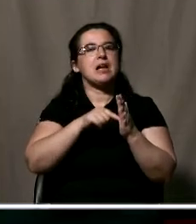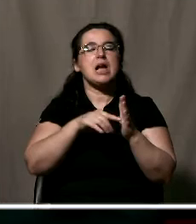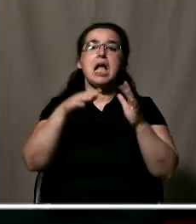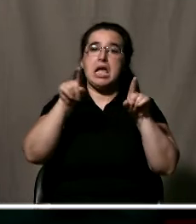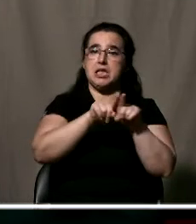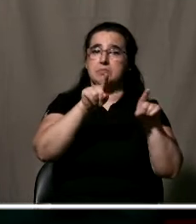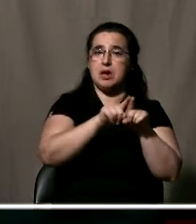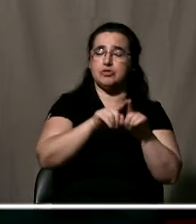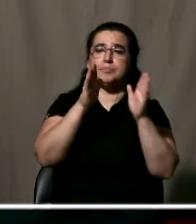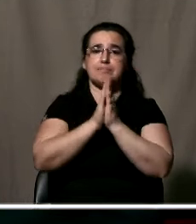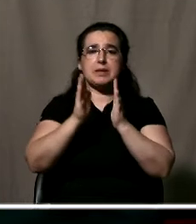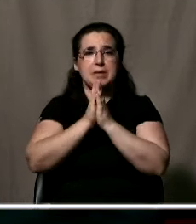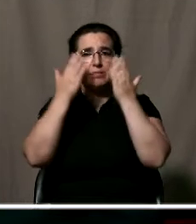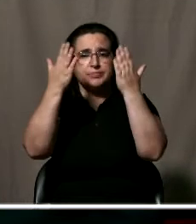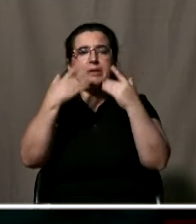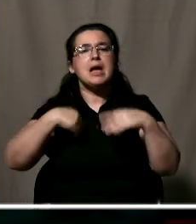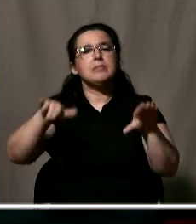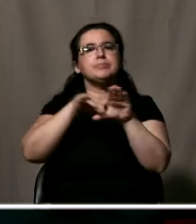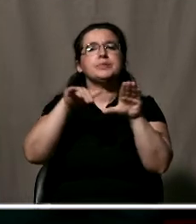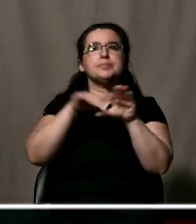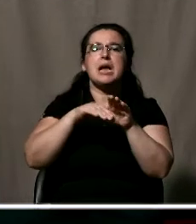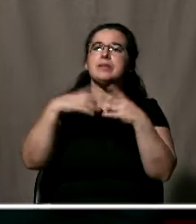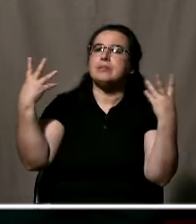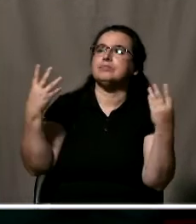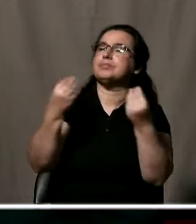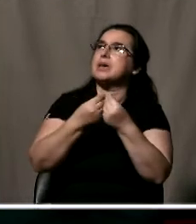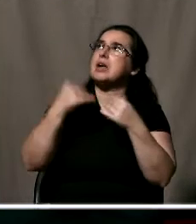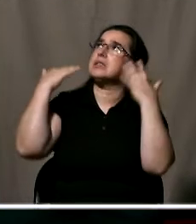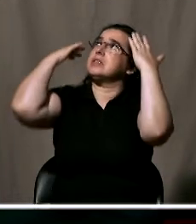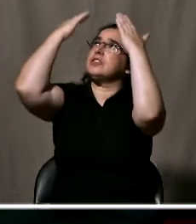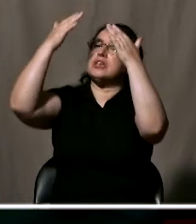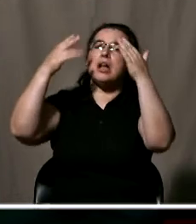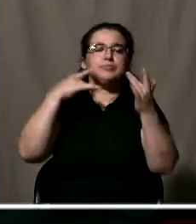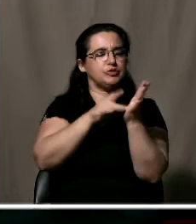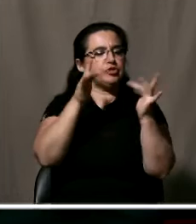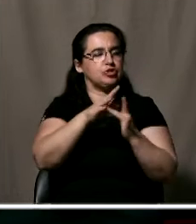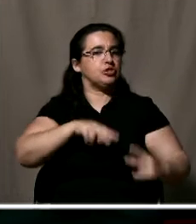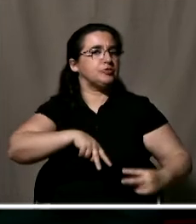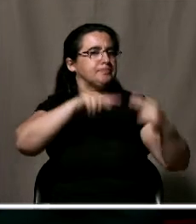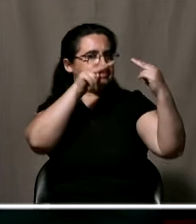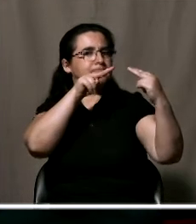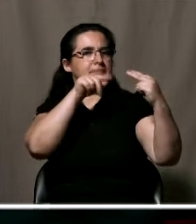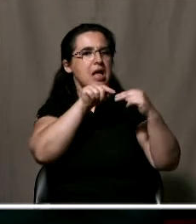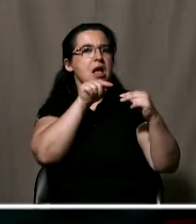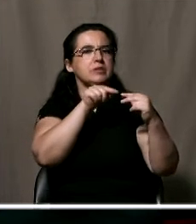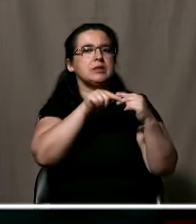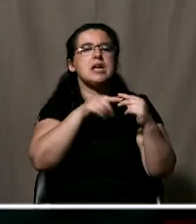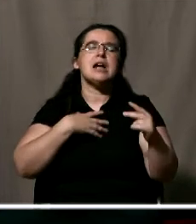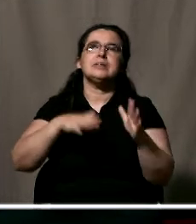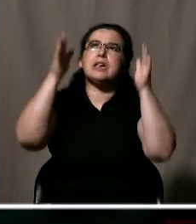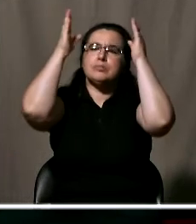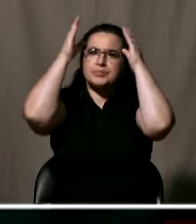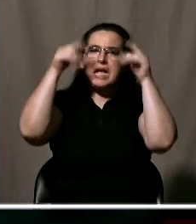irmãos, participantes da vocação celestial, fixai sua mente em Jesus, o apóstolo e sumo sacerdote da nossa confissão.